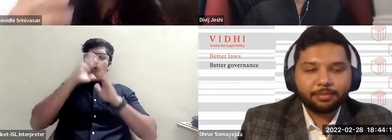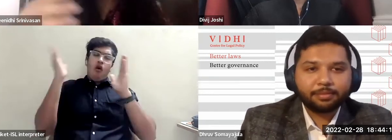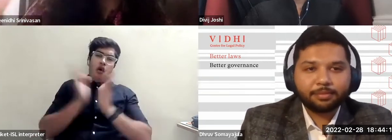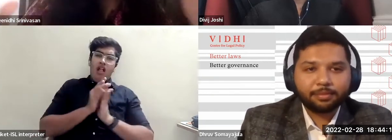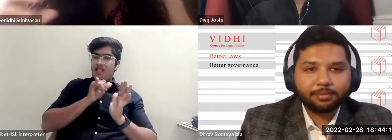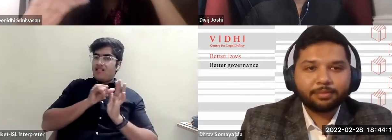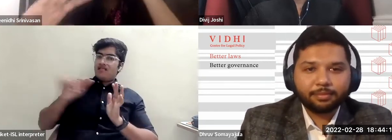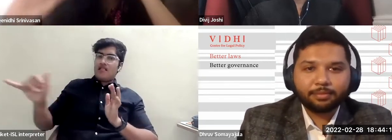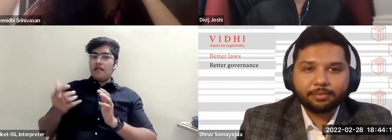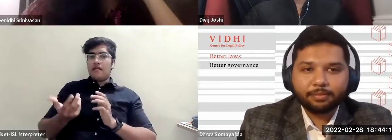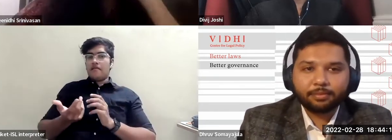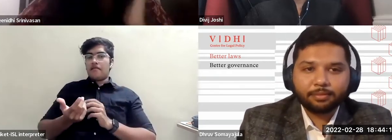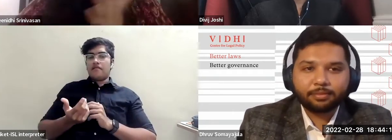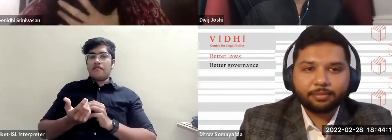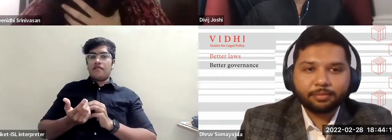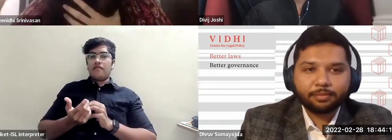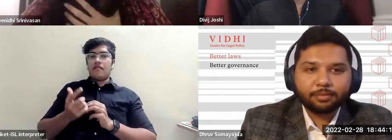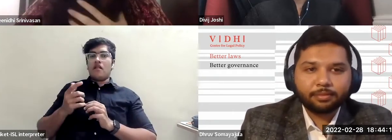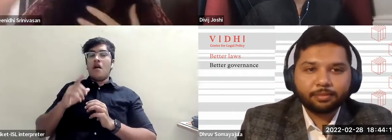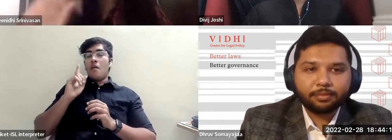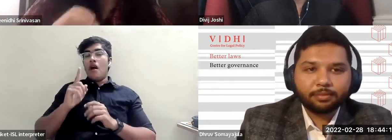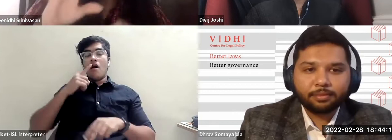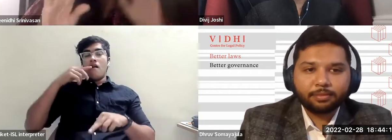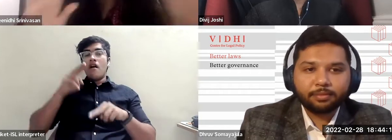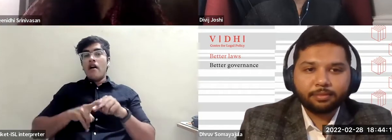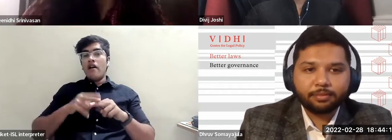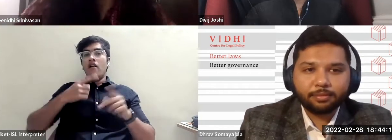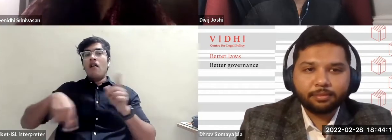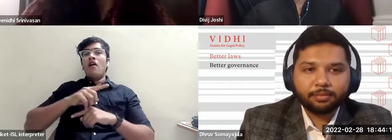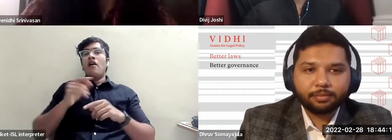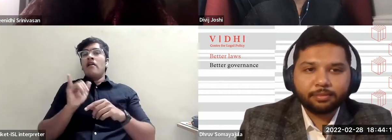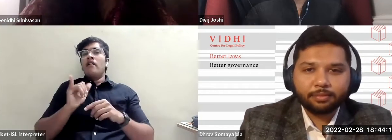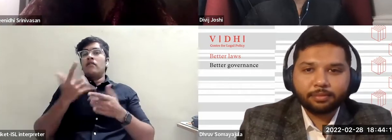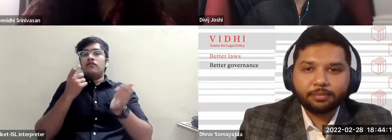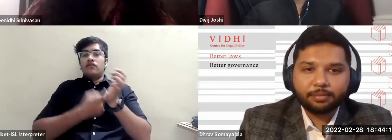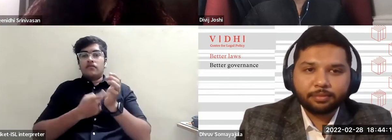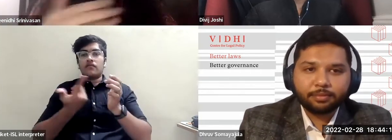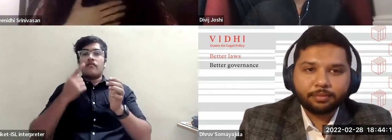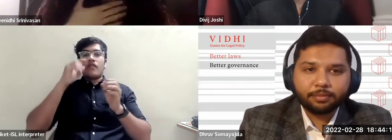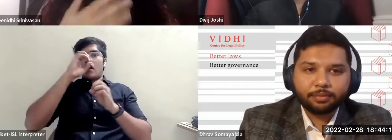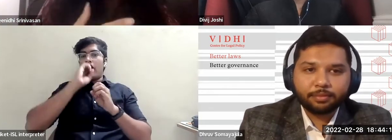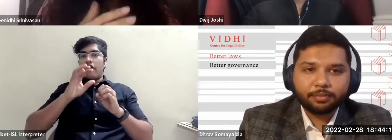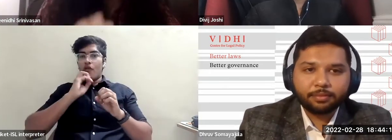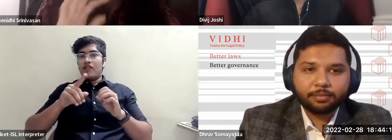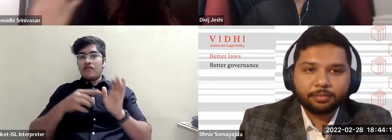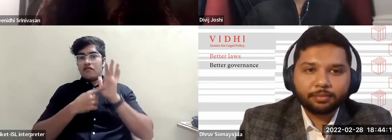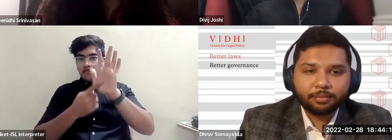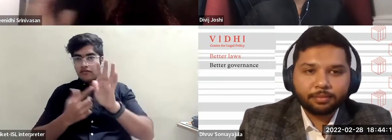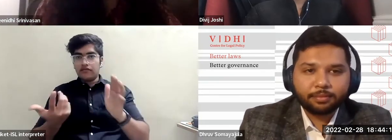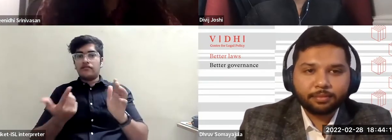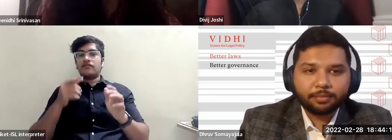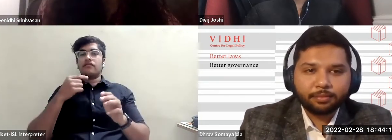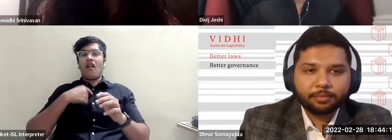just a checkbox or with explicit consent, does it mean you need to display some more information? I don't believe that the law